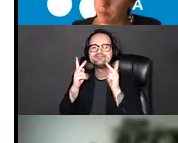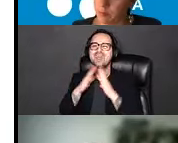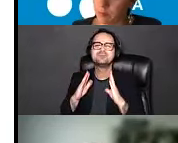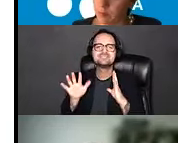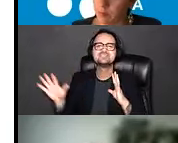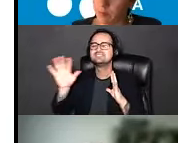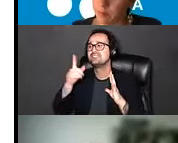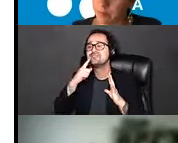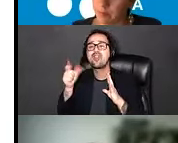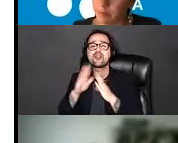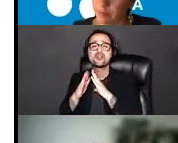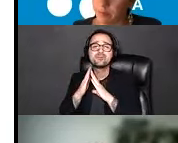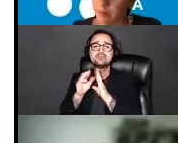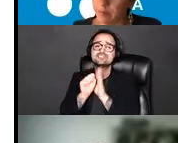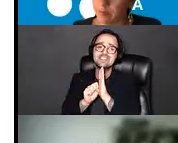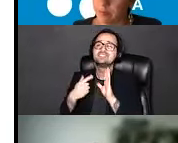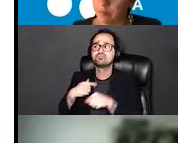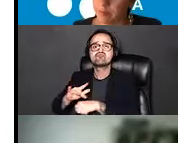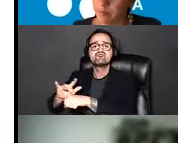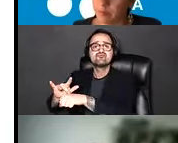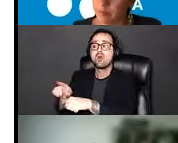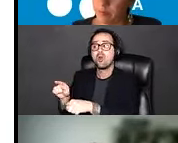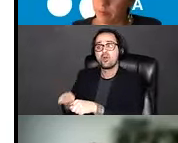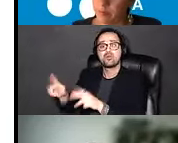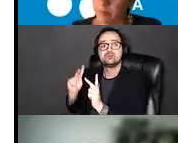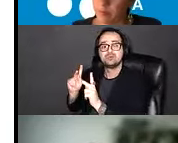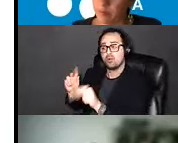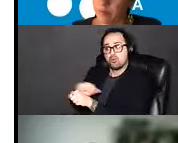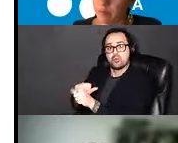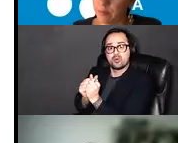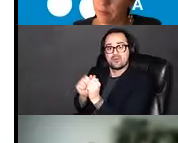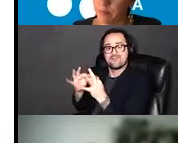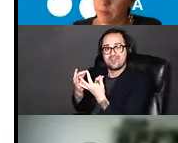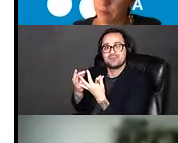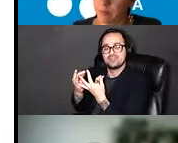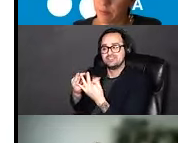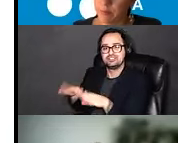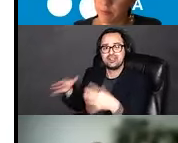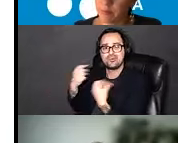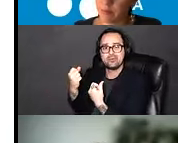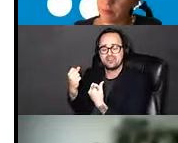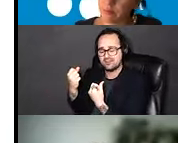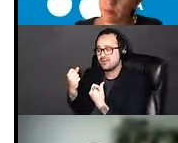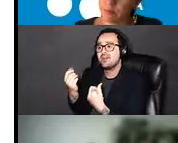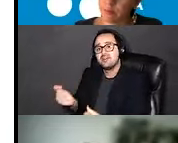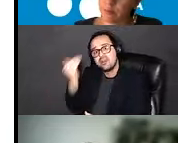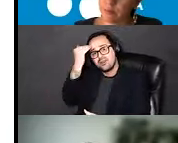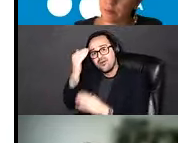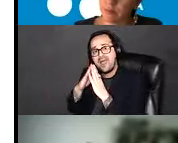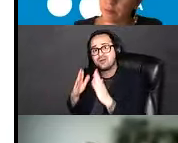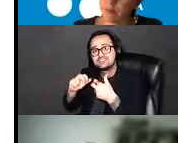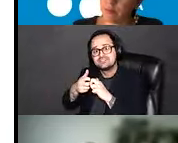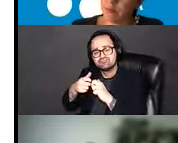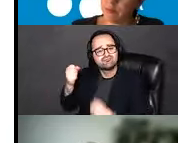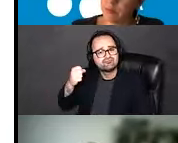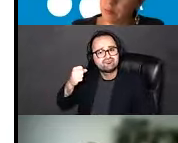other communities and states where I'm working, where the folks who work on family and child well-being really know that housing is an issue, but really